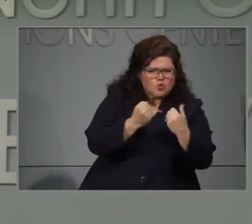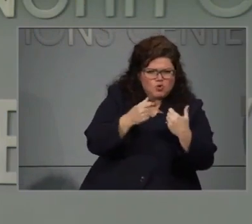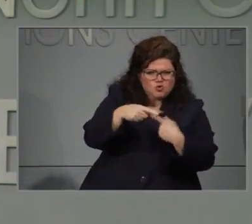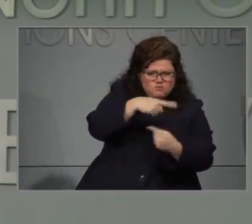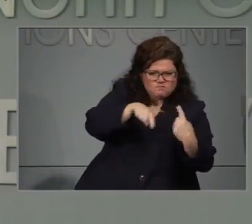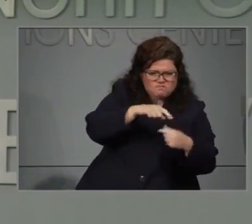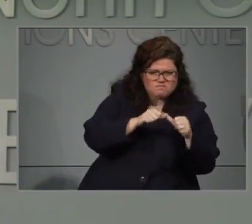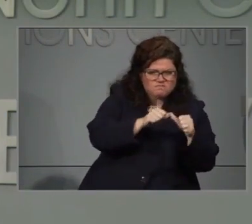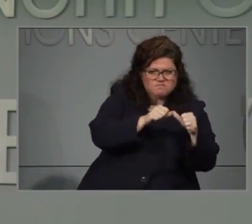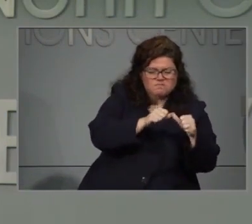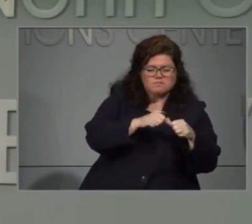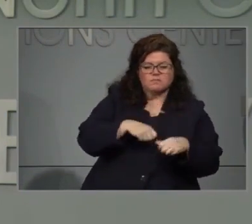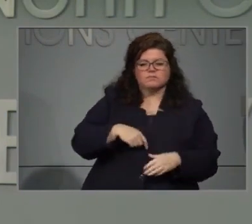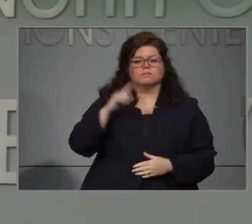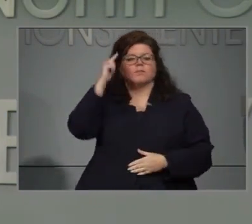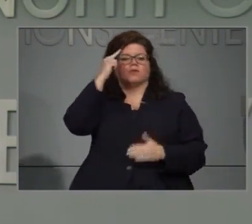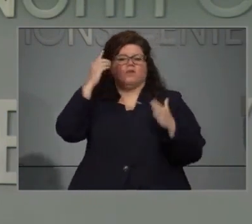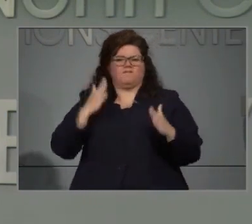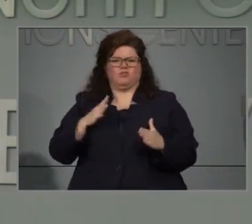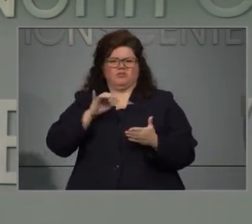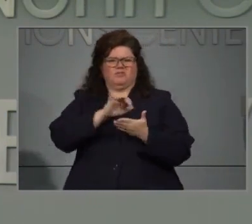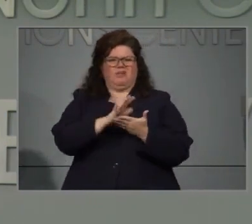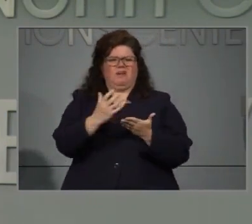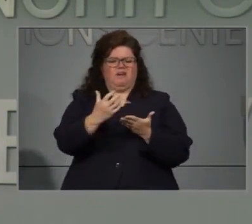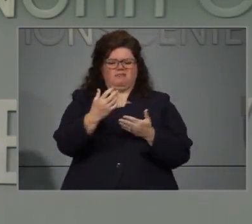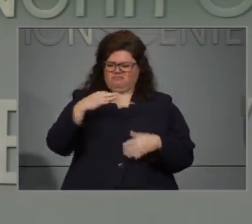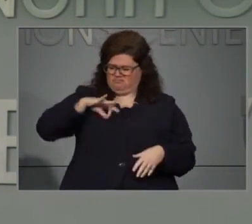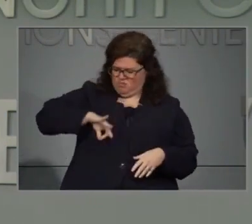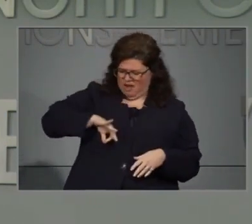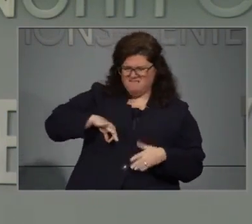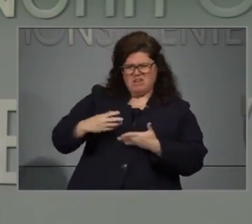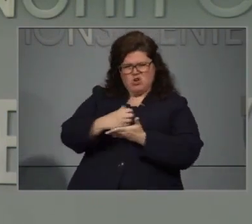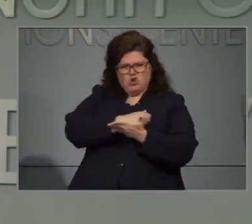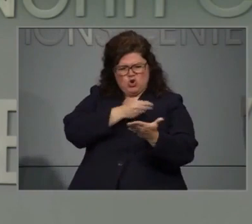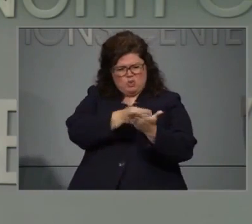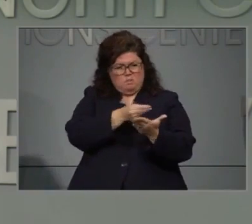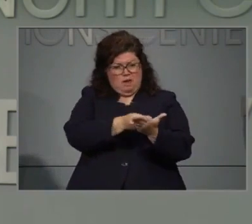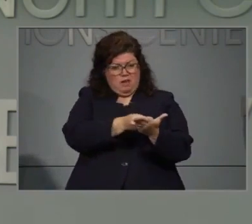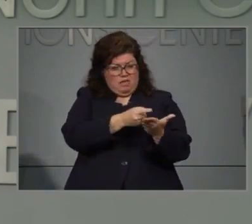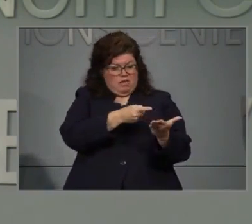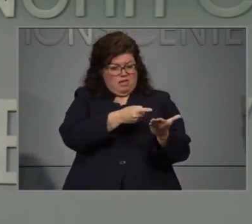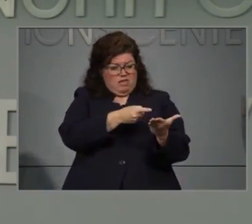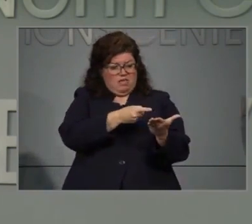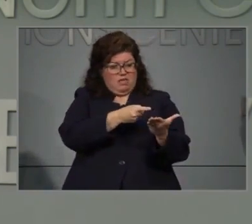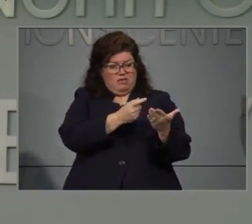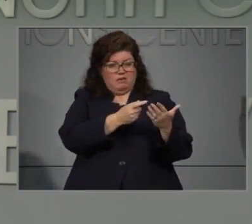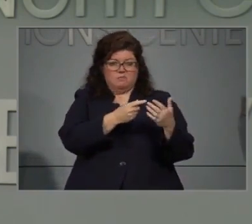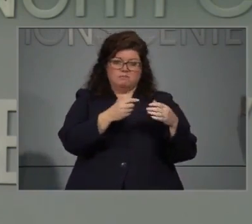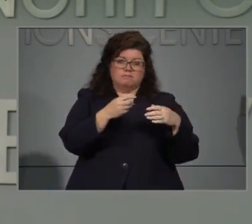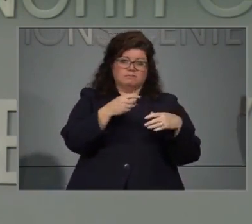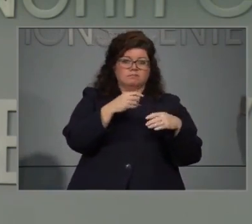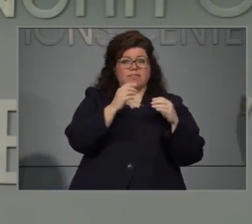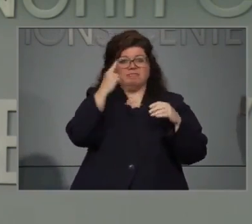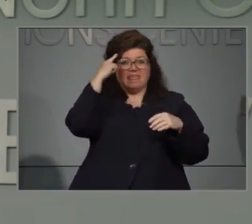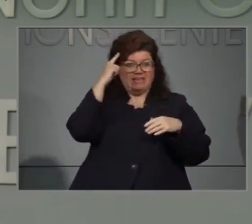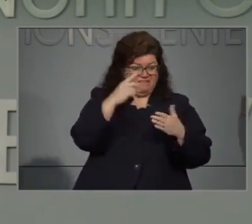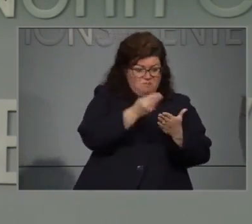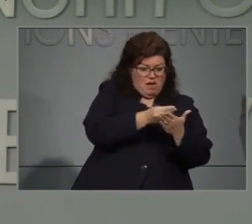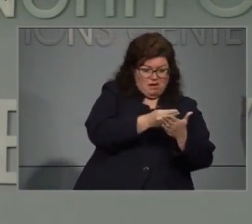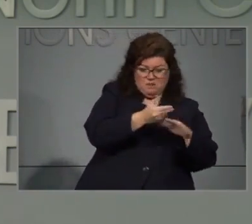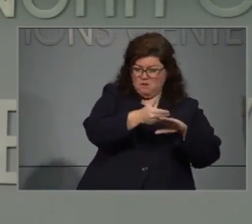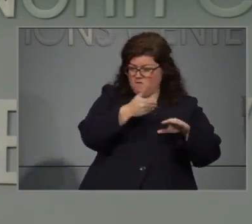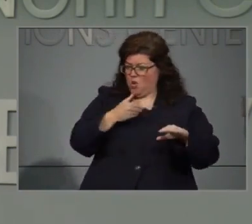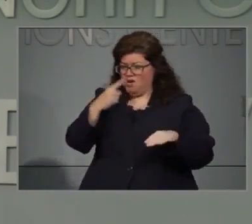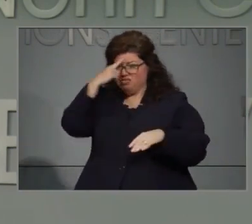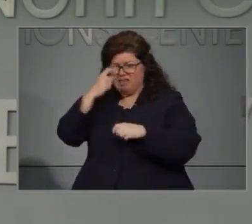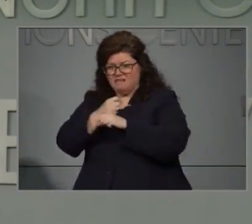a money-making operation that puts in danger not only their customers,